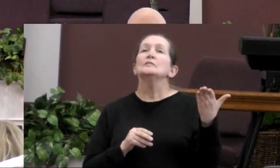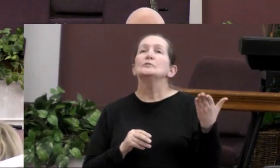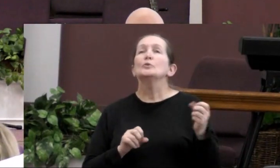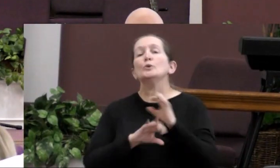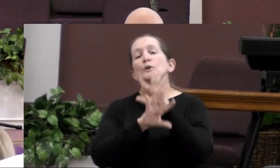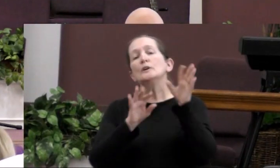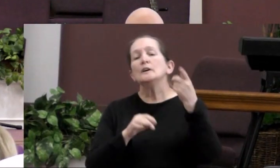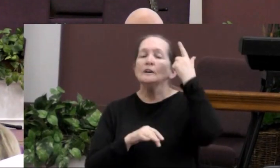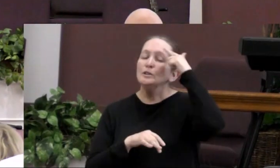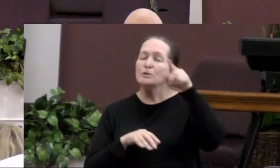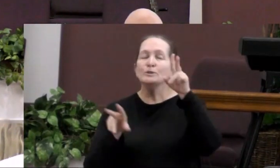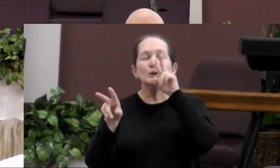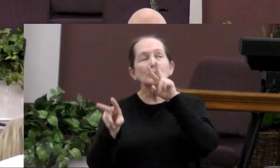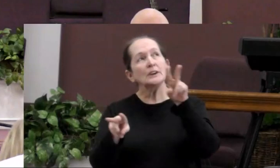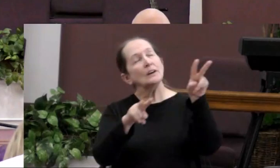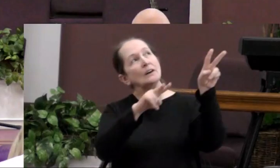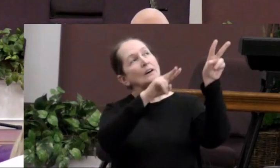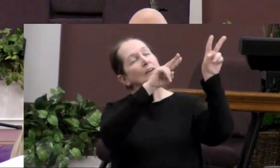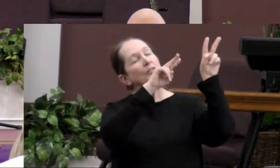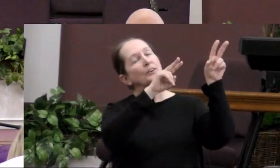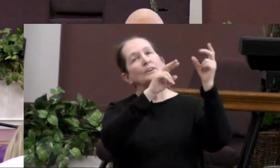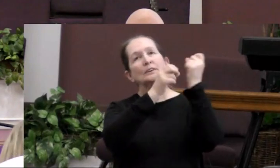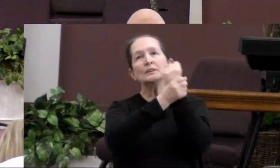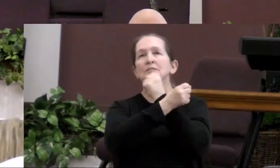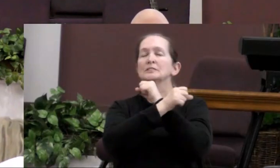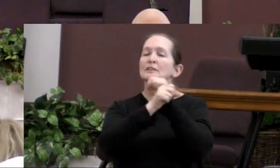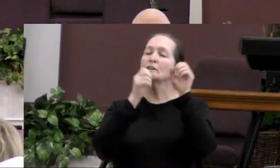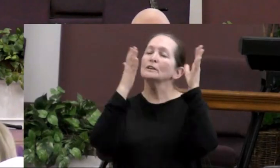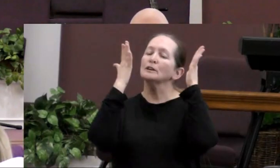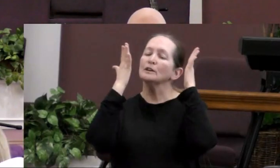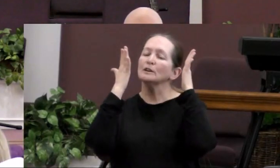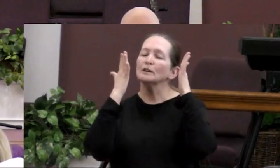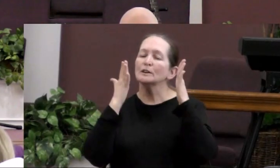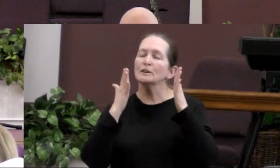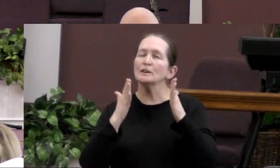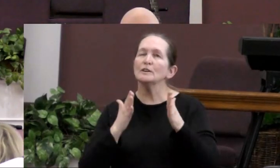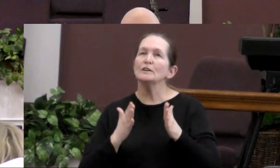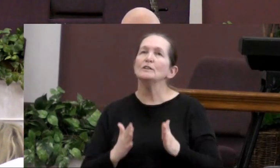Light for a look at the